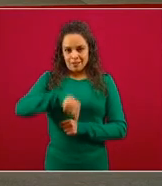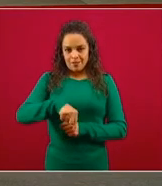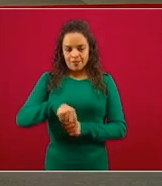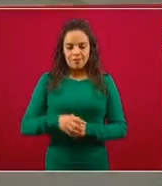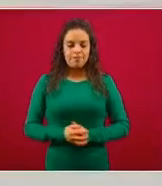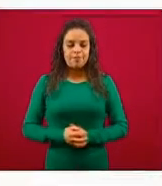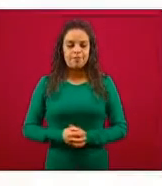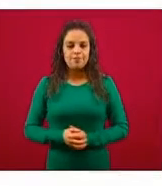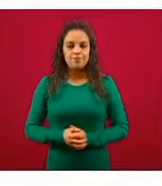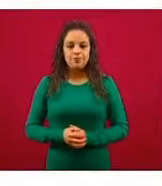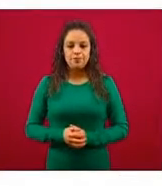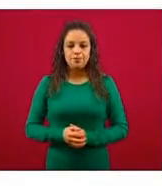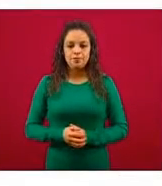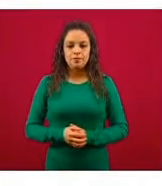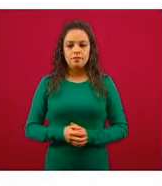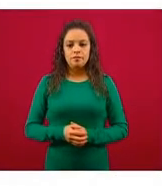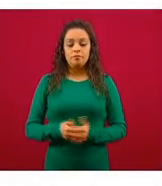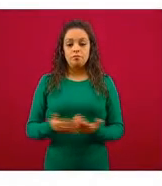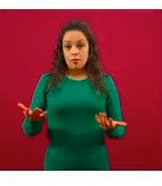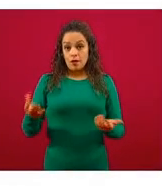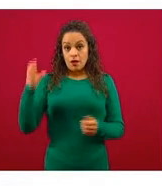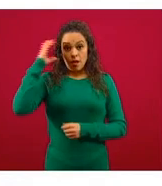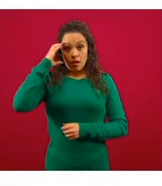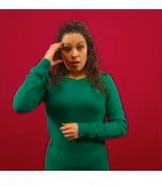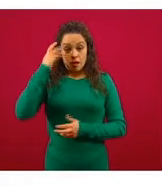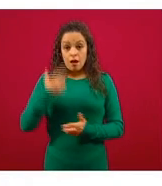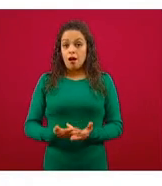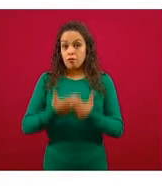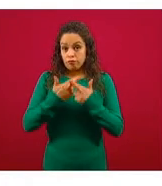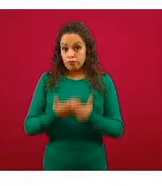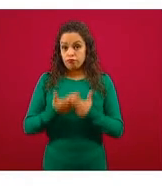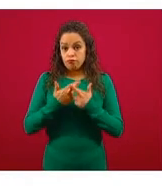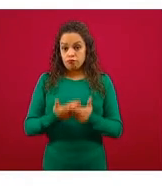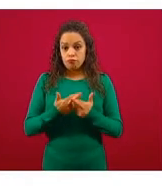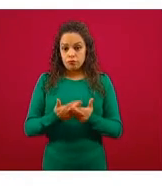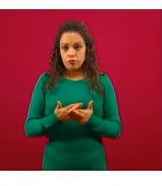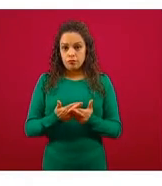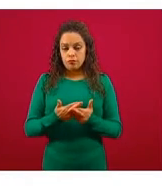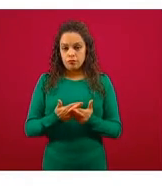City, who was here this morning, as you remember.